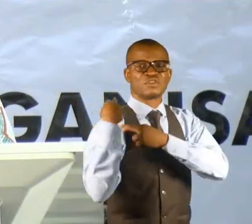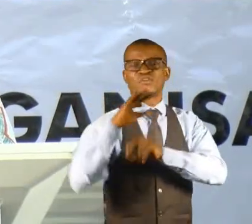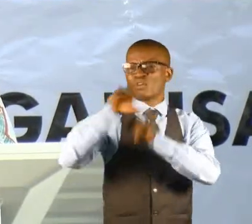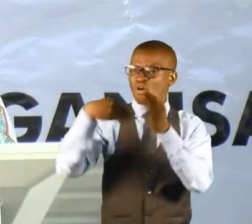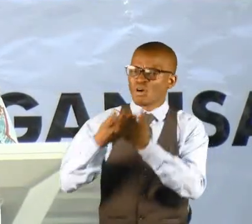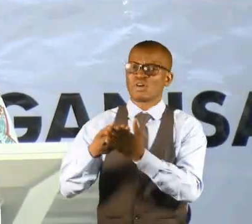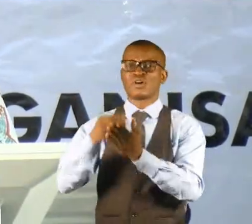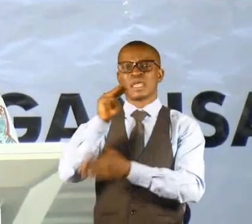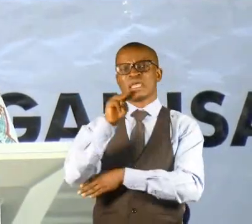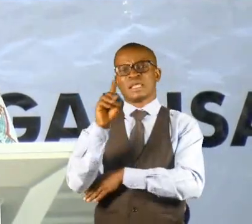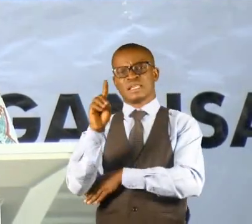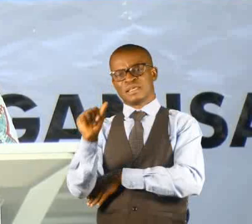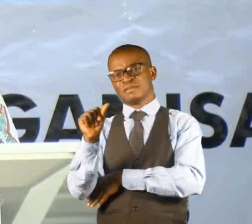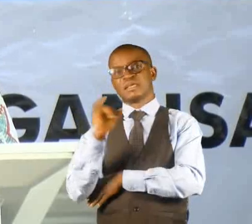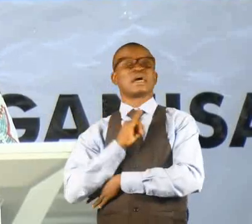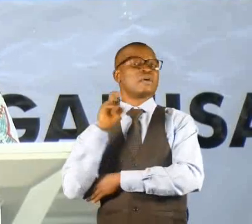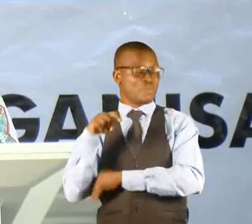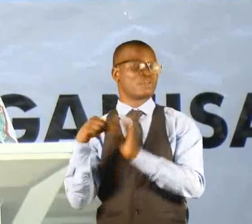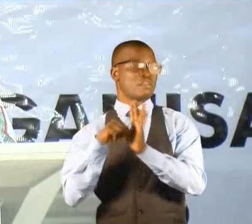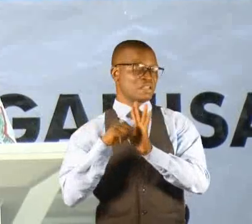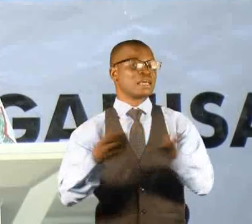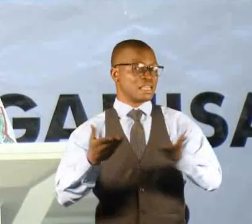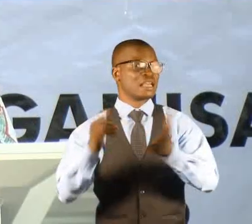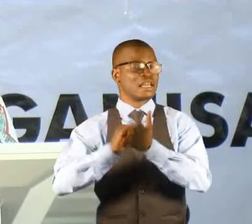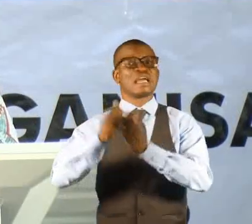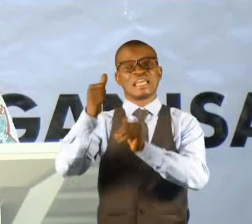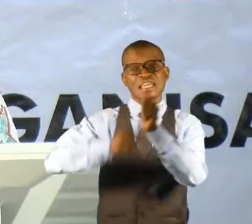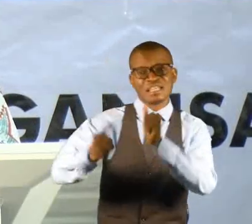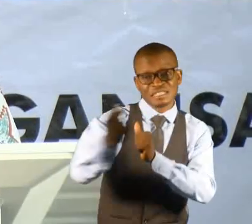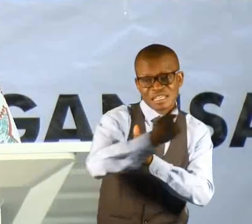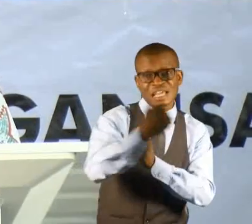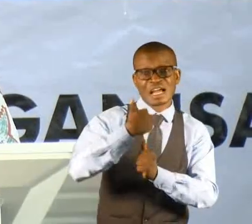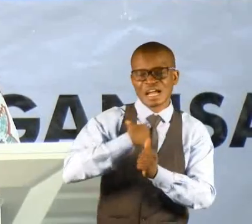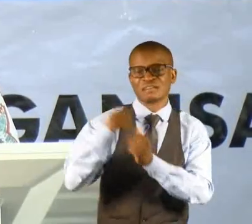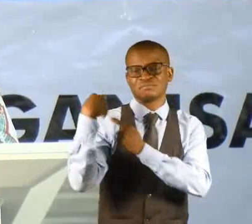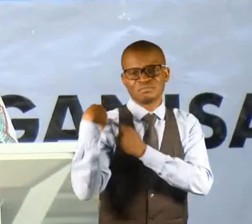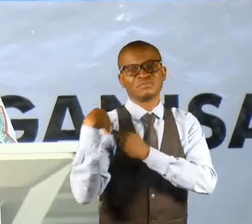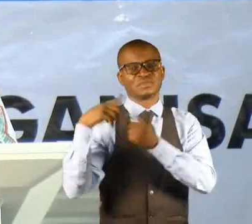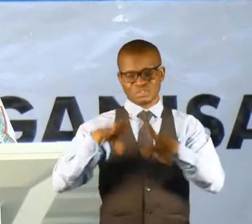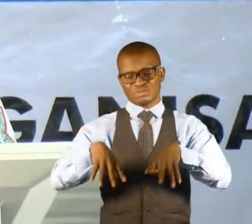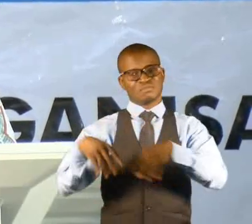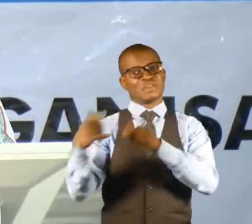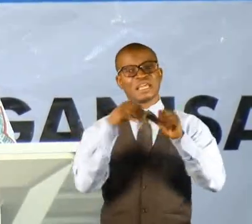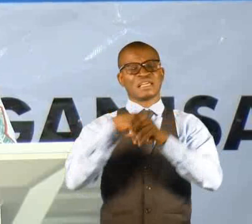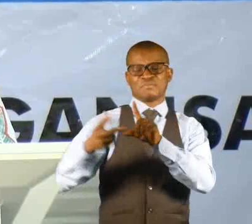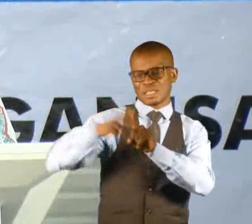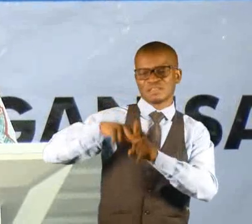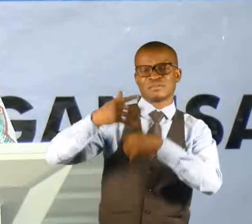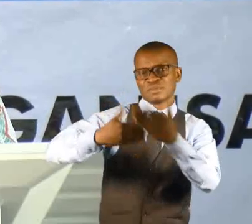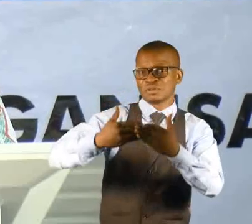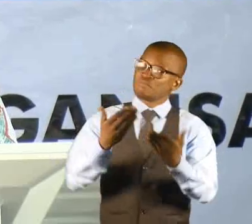mandates of all relevant MDAs. I must emphasize here that each stakeholder has a unique role to play in